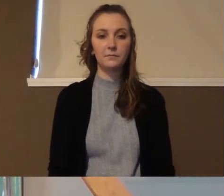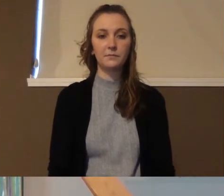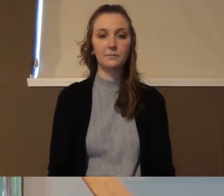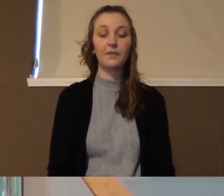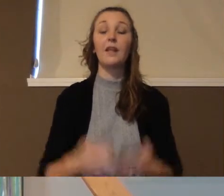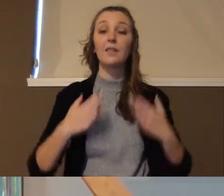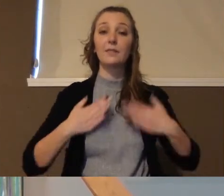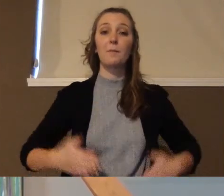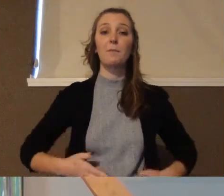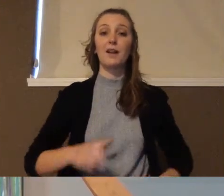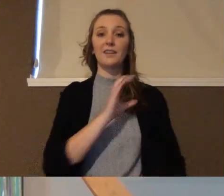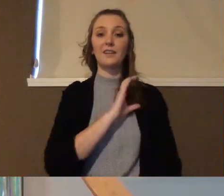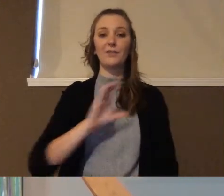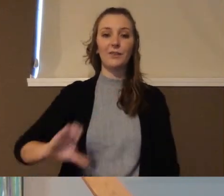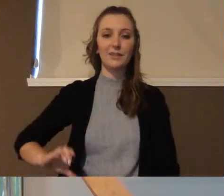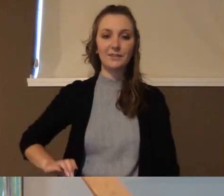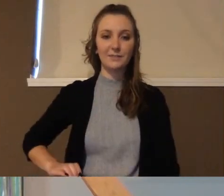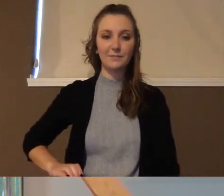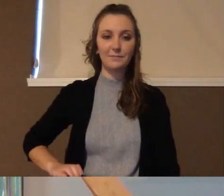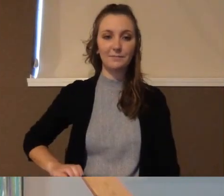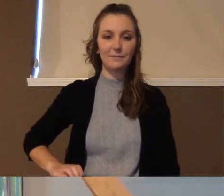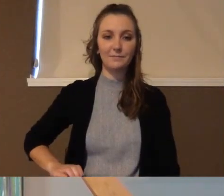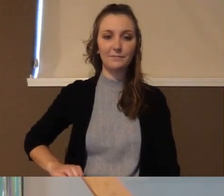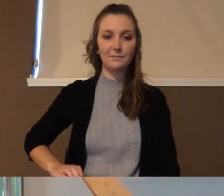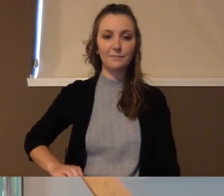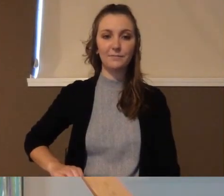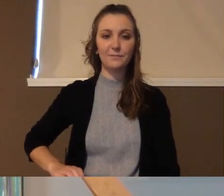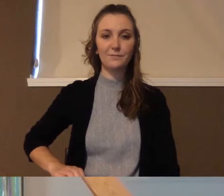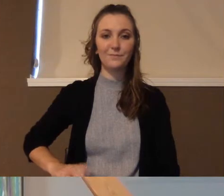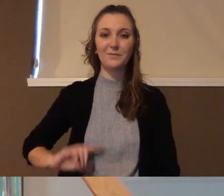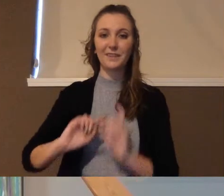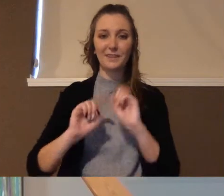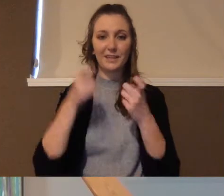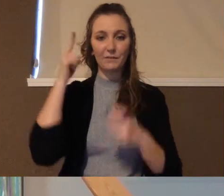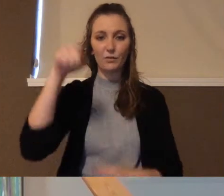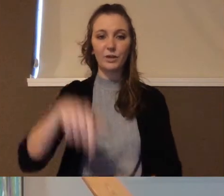The body of Christ given for you.